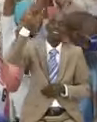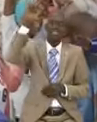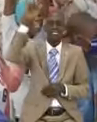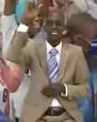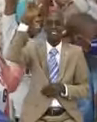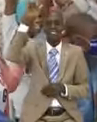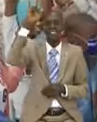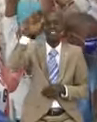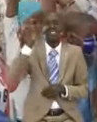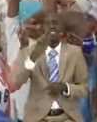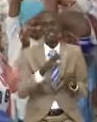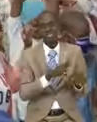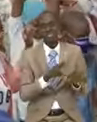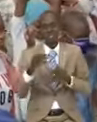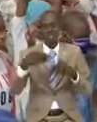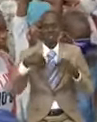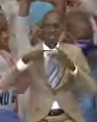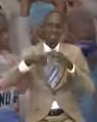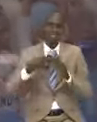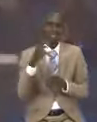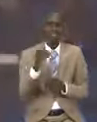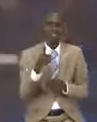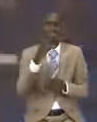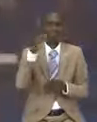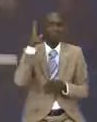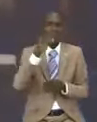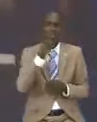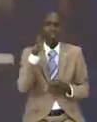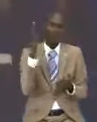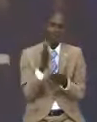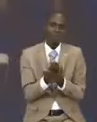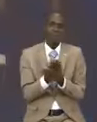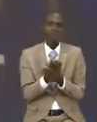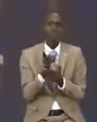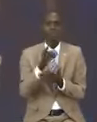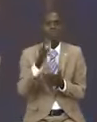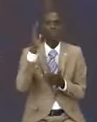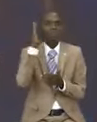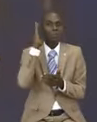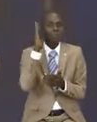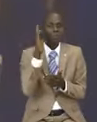Already you have started. You'll not stop, you